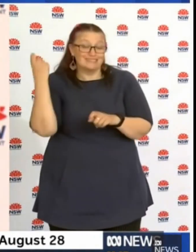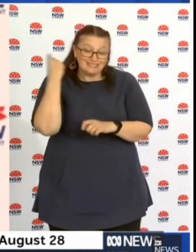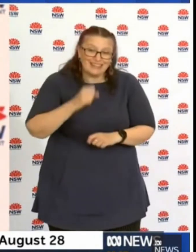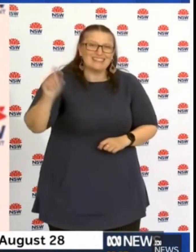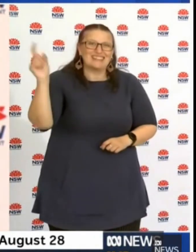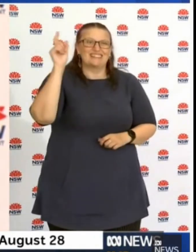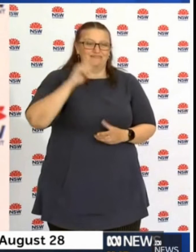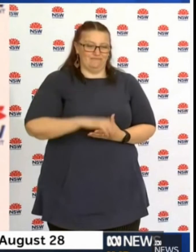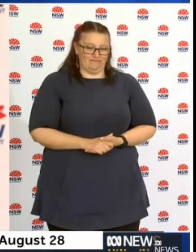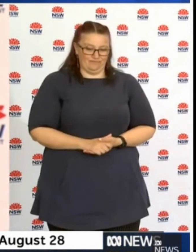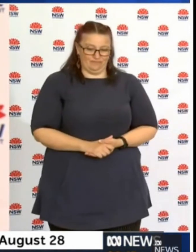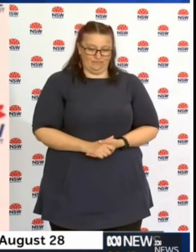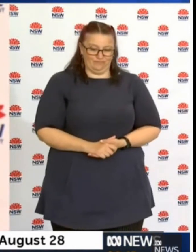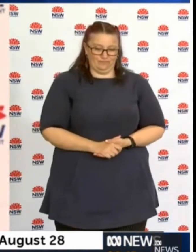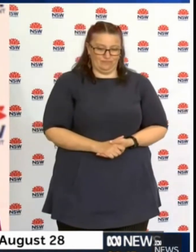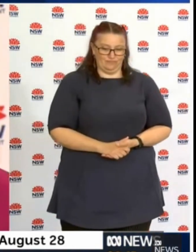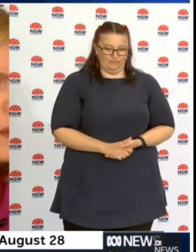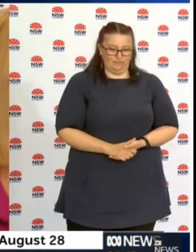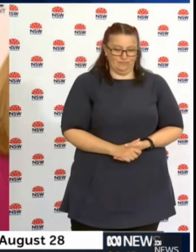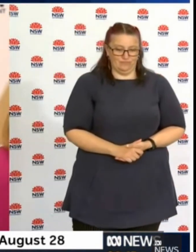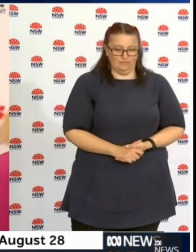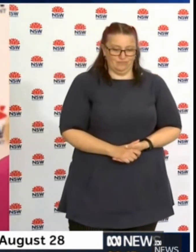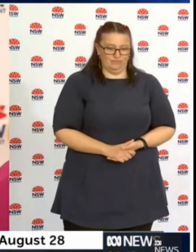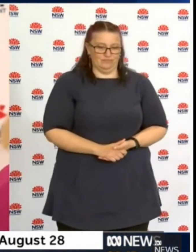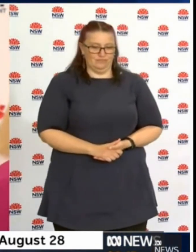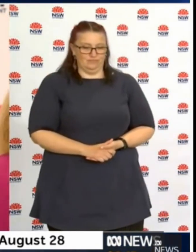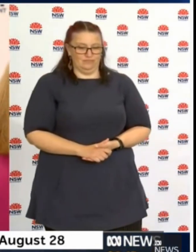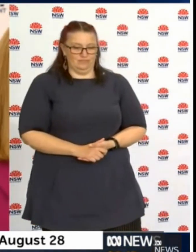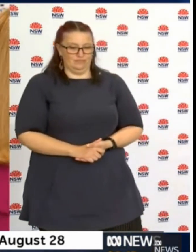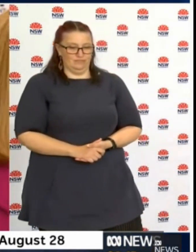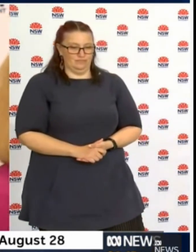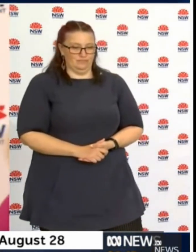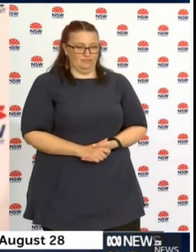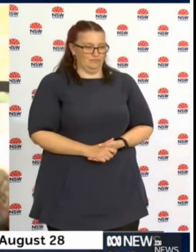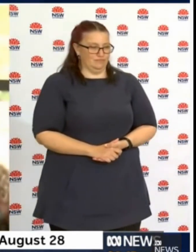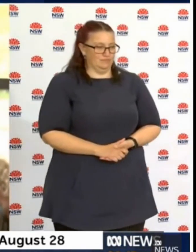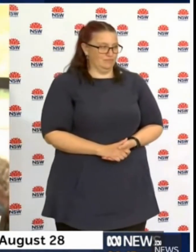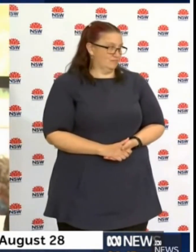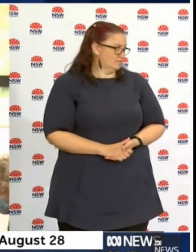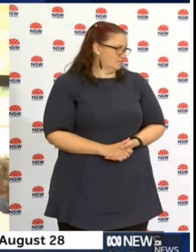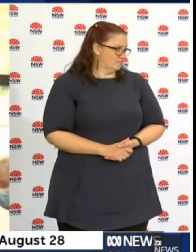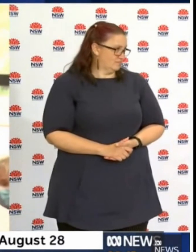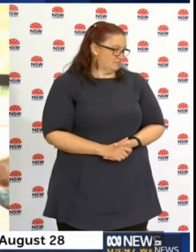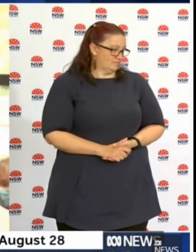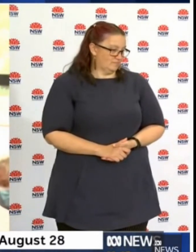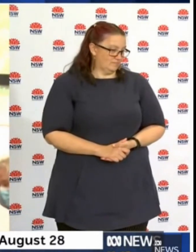place by government. Could it be longer than 4 weeks? Could it be longer than 4 weeks, Premier? Taking Pfizer off the red.